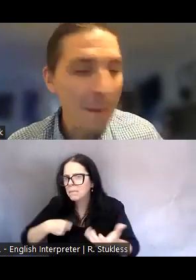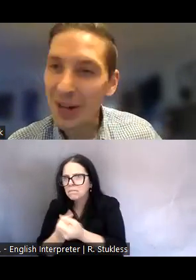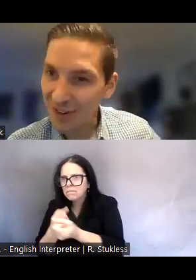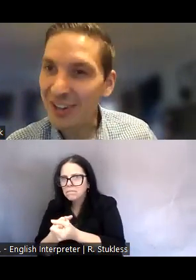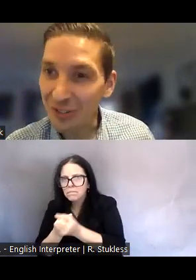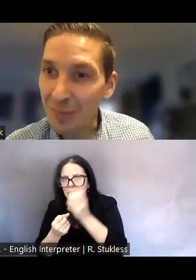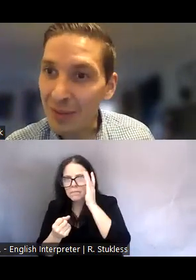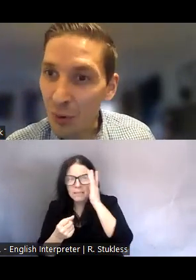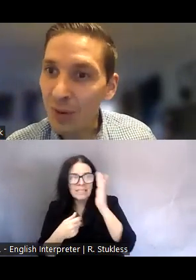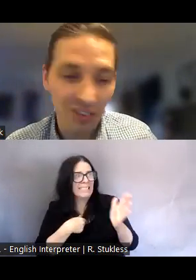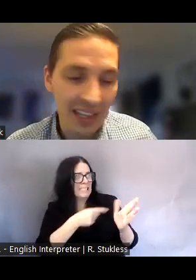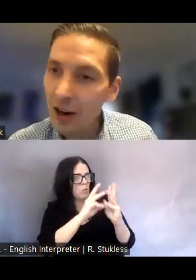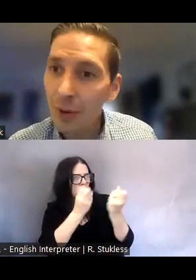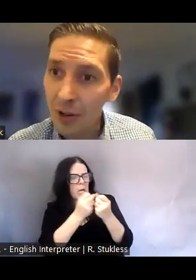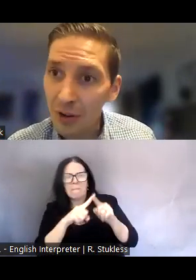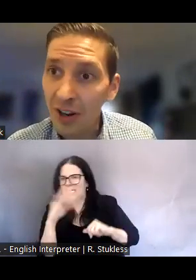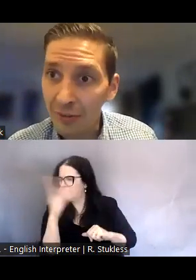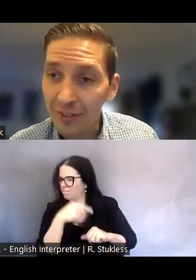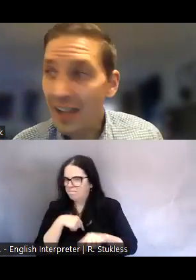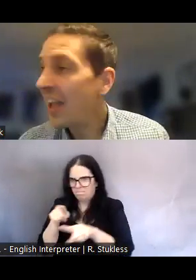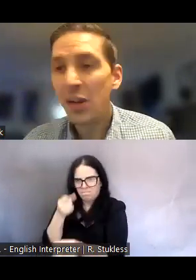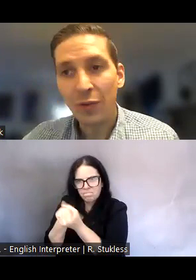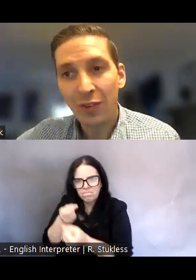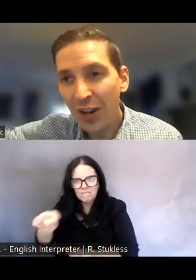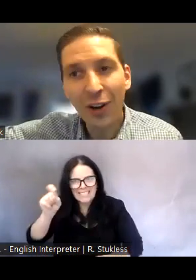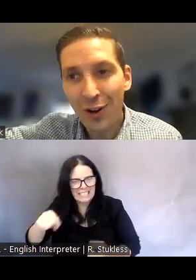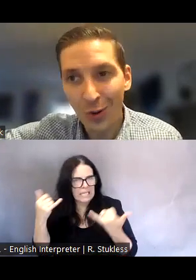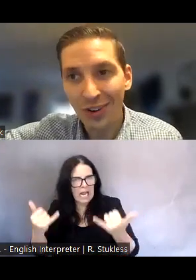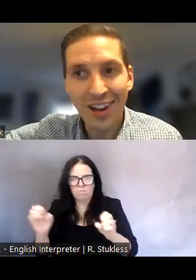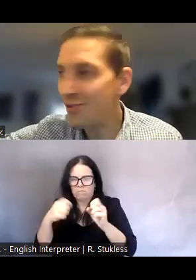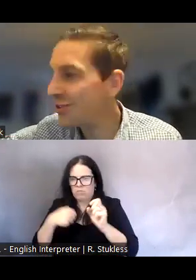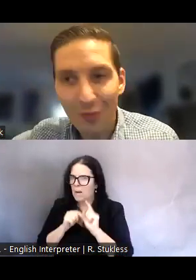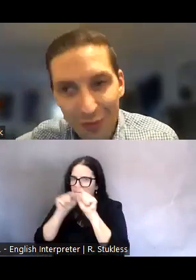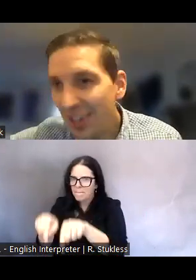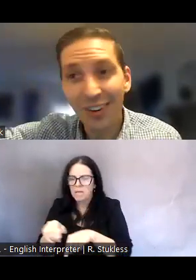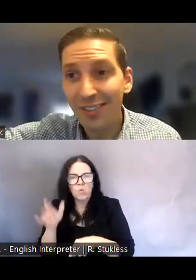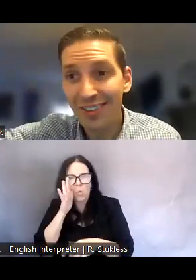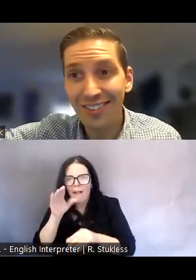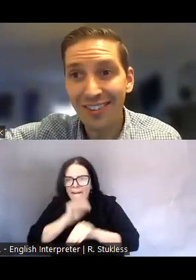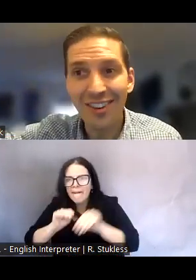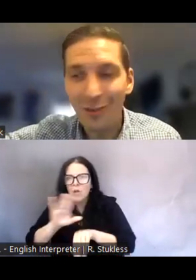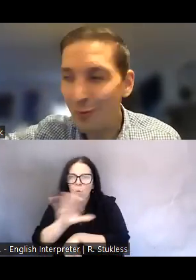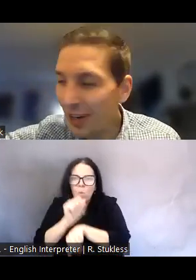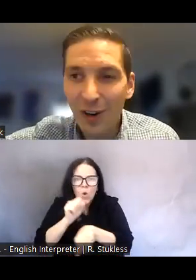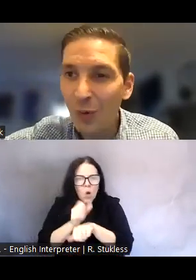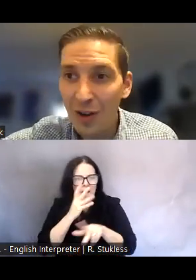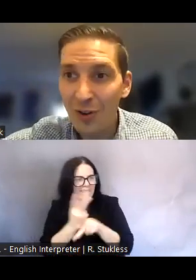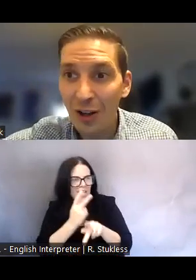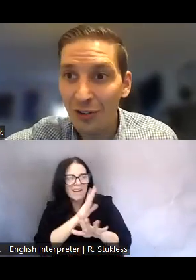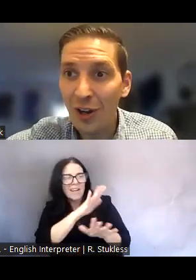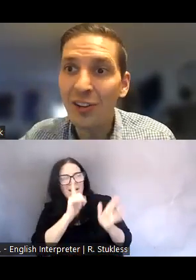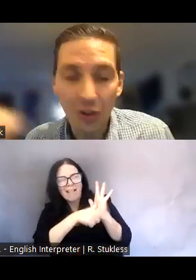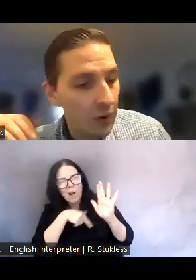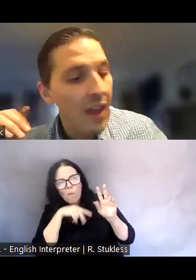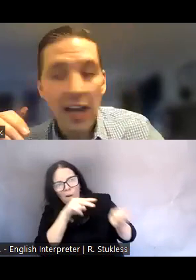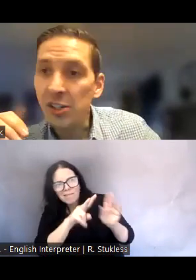Jack, but I've got to do something more because I care about you enough. And you would figure out your work schedule, you'd figure out this session, you'd figure out whatever